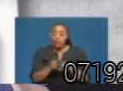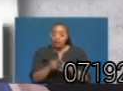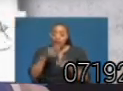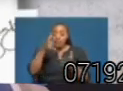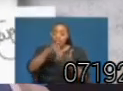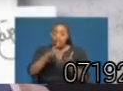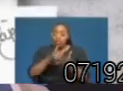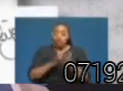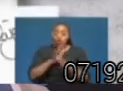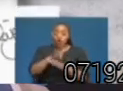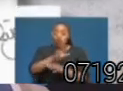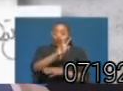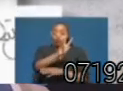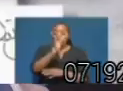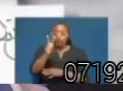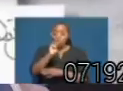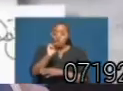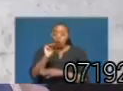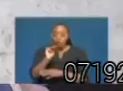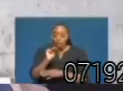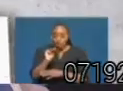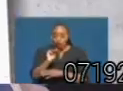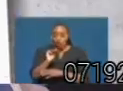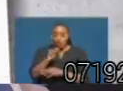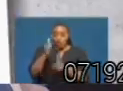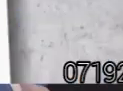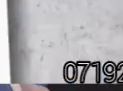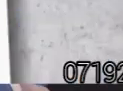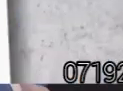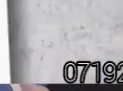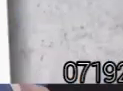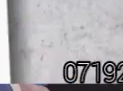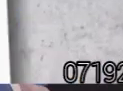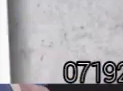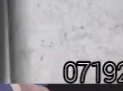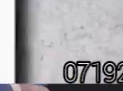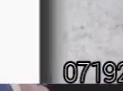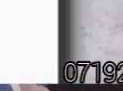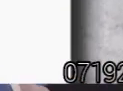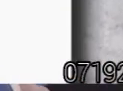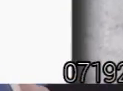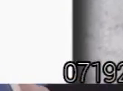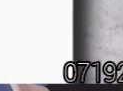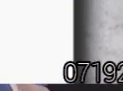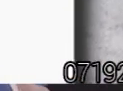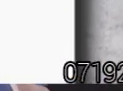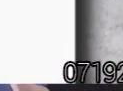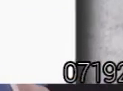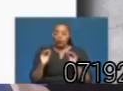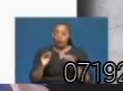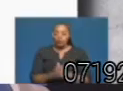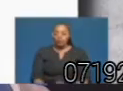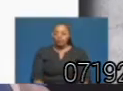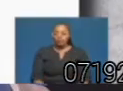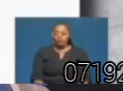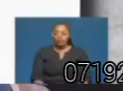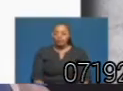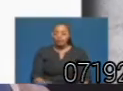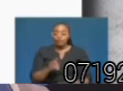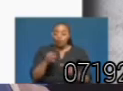over 22 million Kenyan shillings, which remains unreleased to date. When David